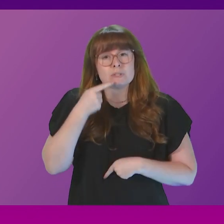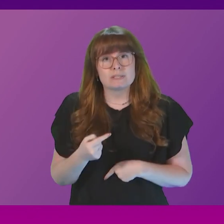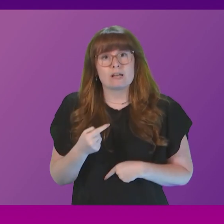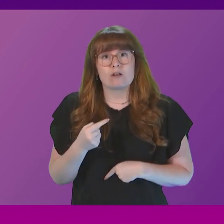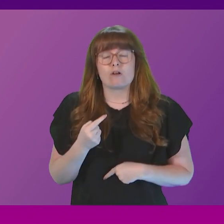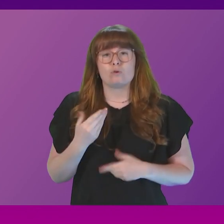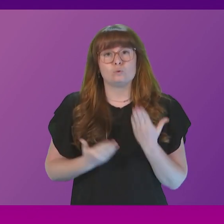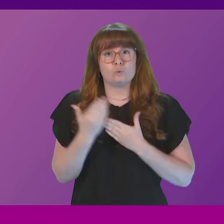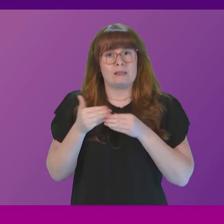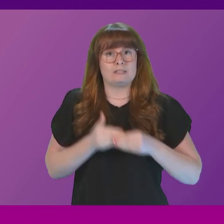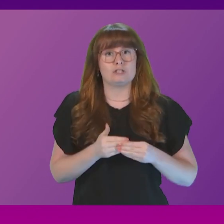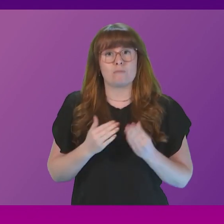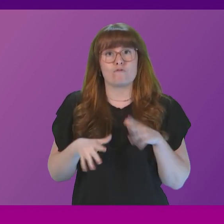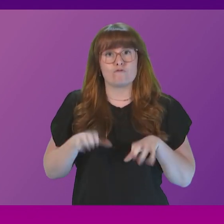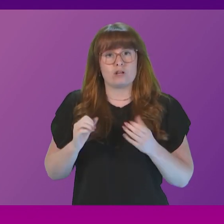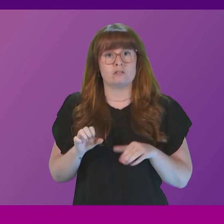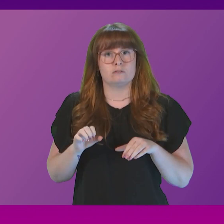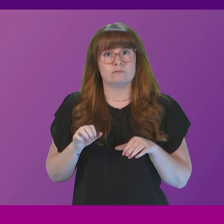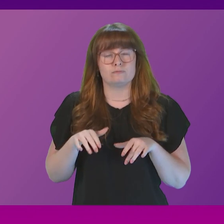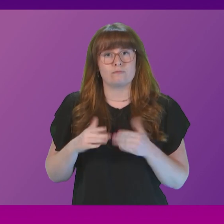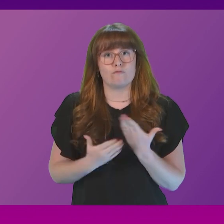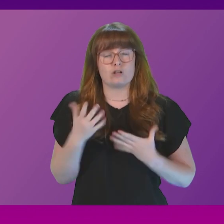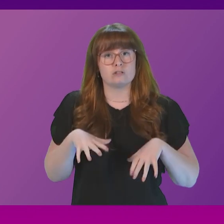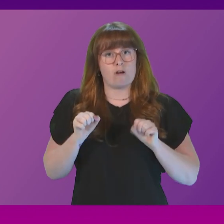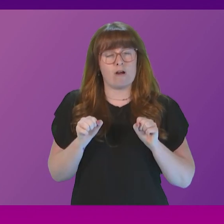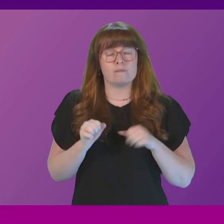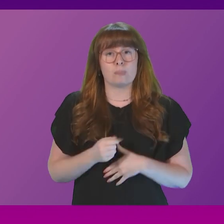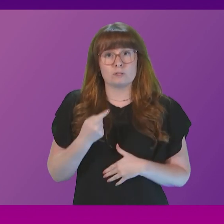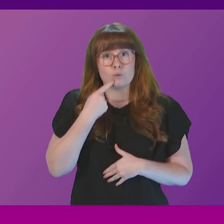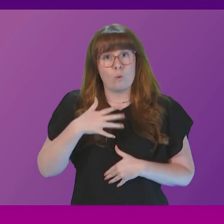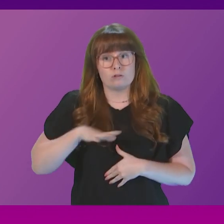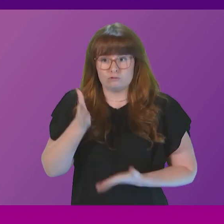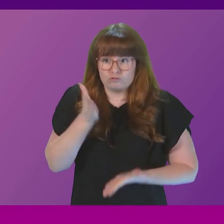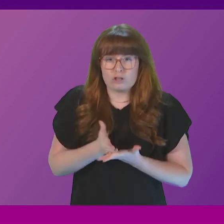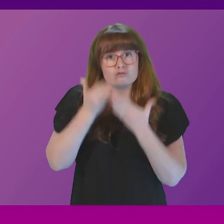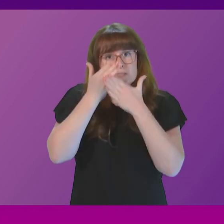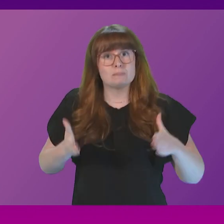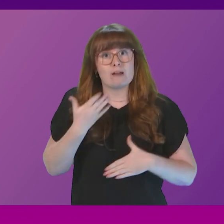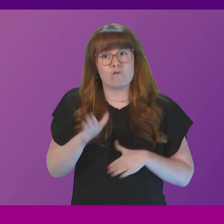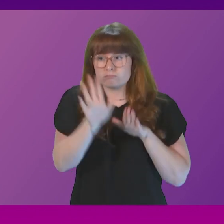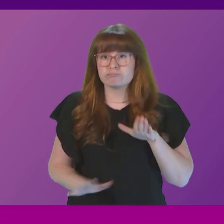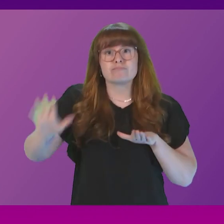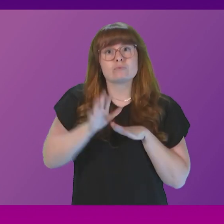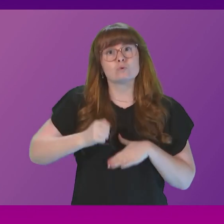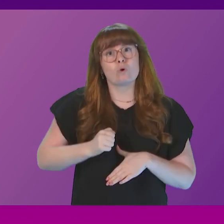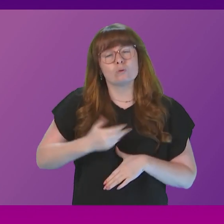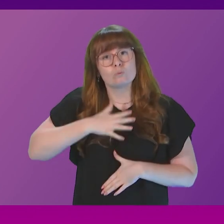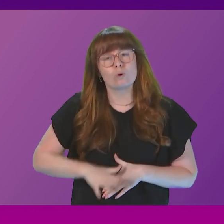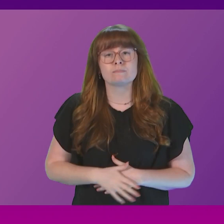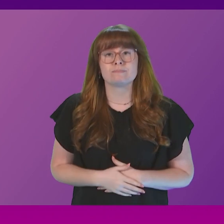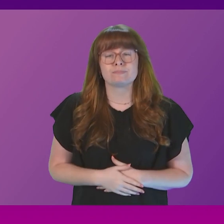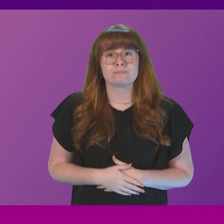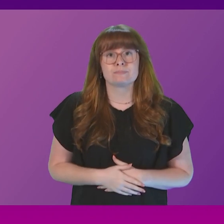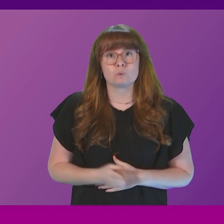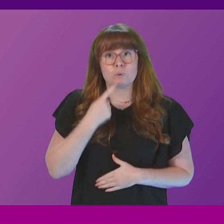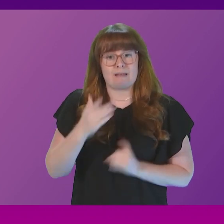Fresh Start, you say, "I pledge to earn and re-earn the respect and trust of the people of Scotland." And you go on to say